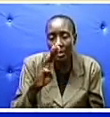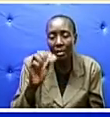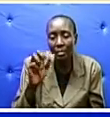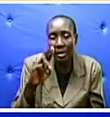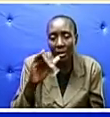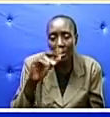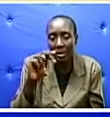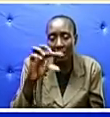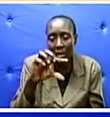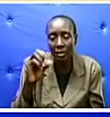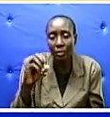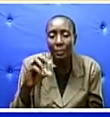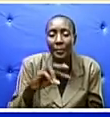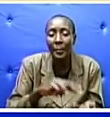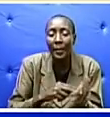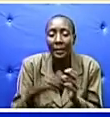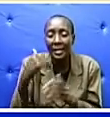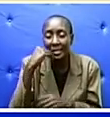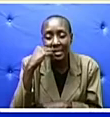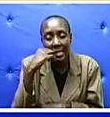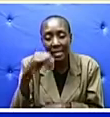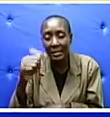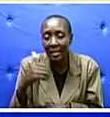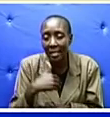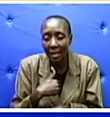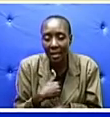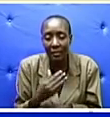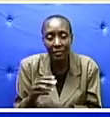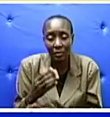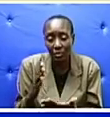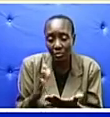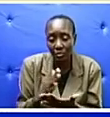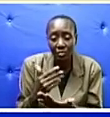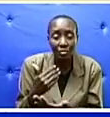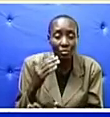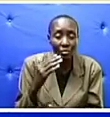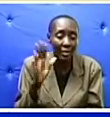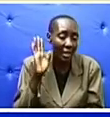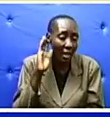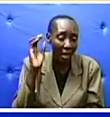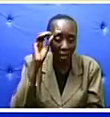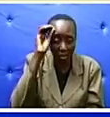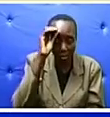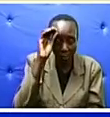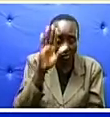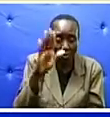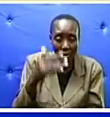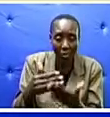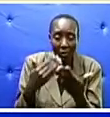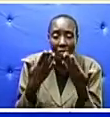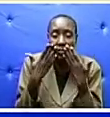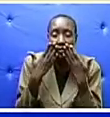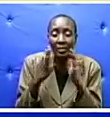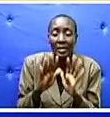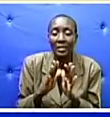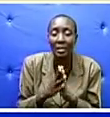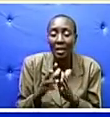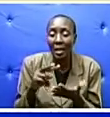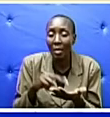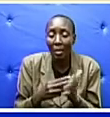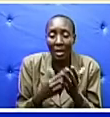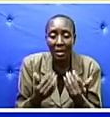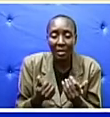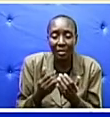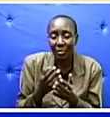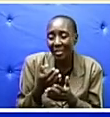as well. So just to pick your thoughts as we conclude, have we then neglected these